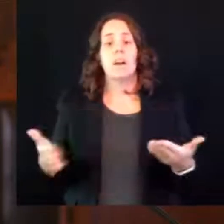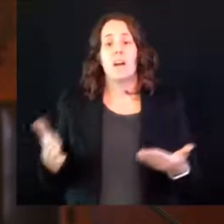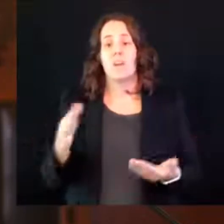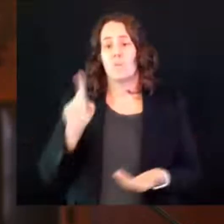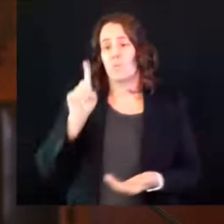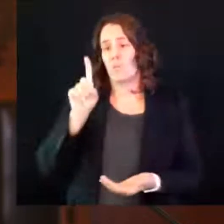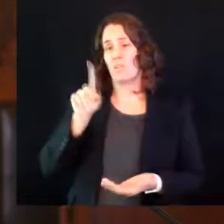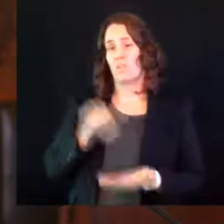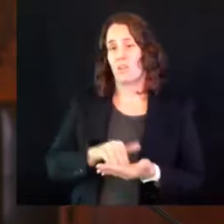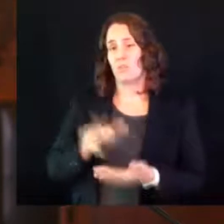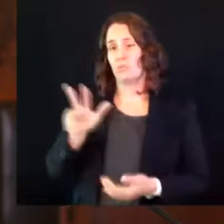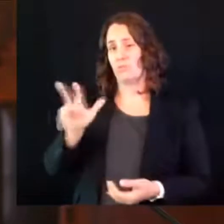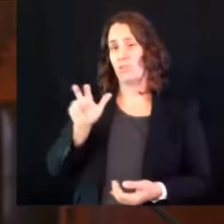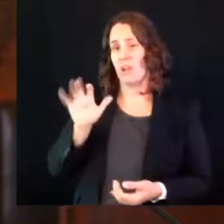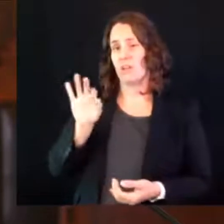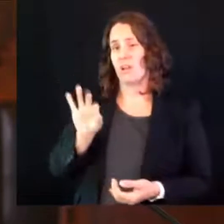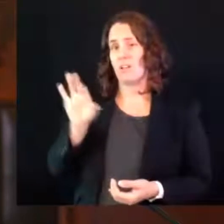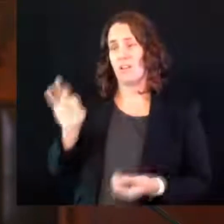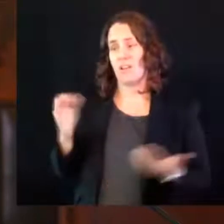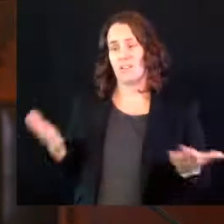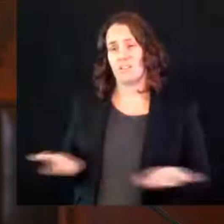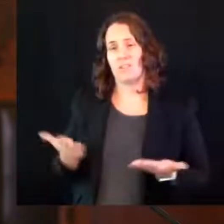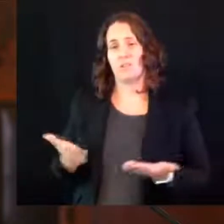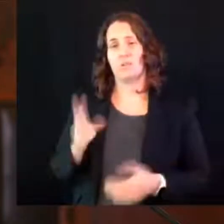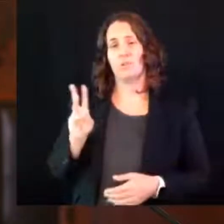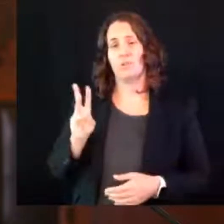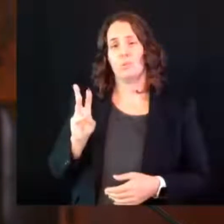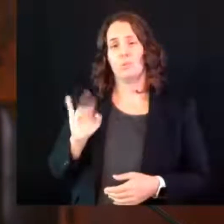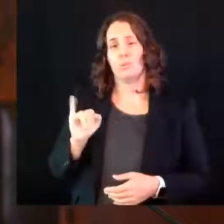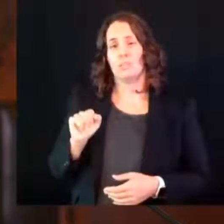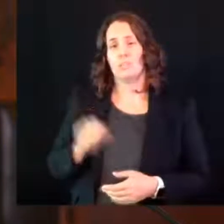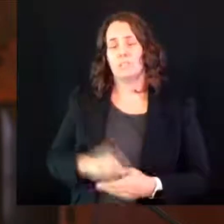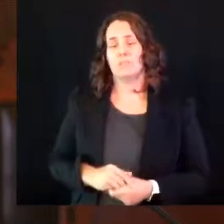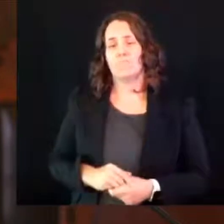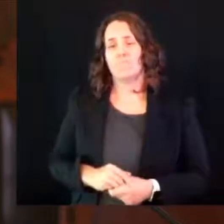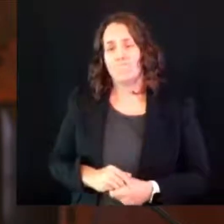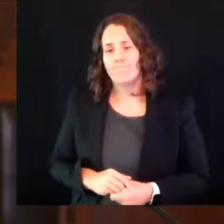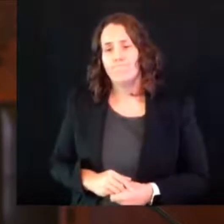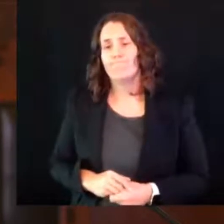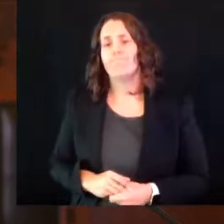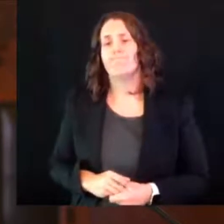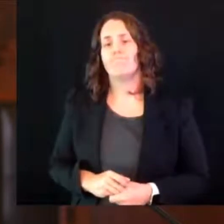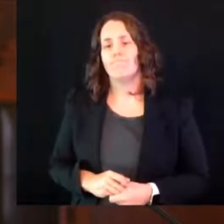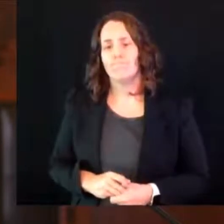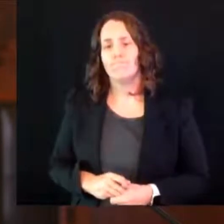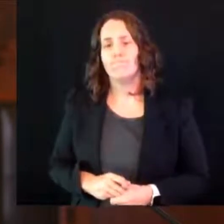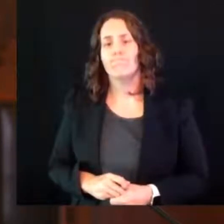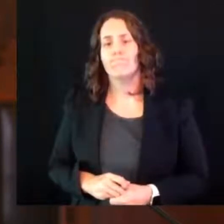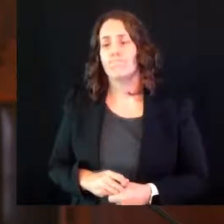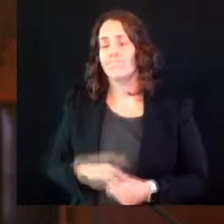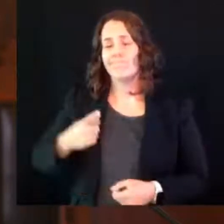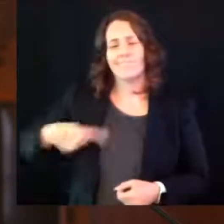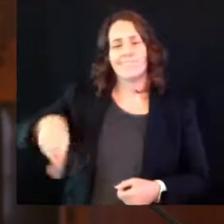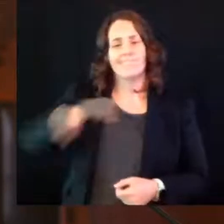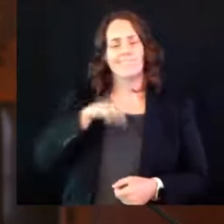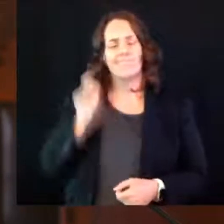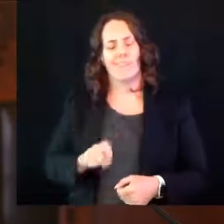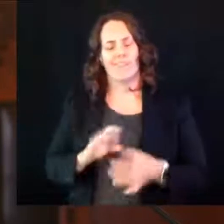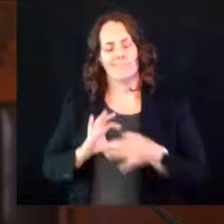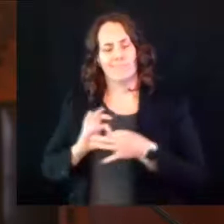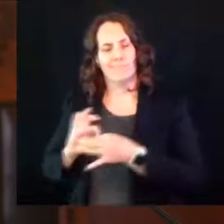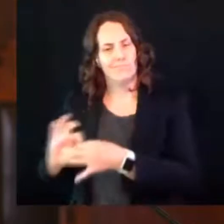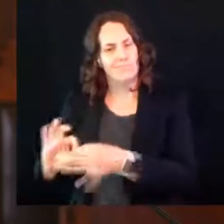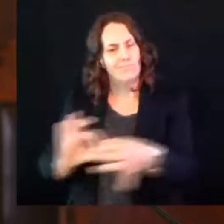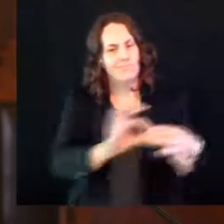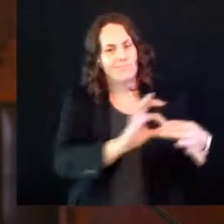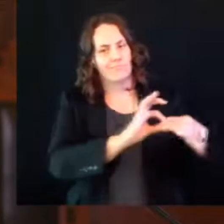Back in March, we all stayed safer at home to flatten the curve and protect our frontline healthcare workers, the healthcare system, and